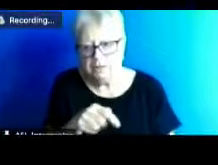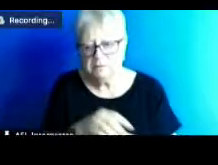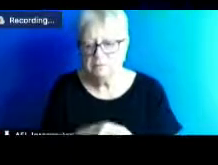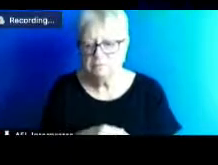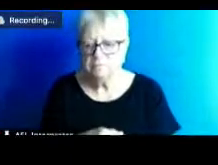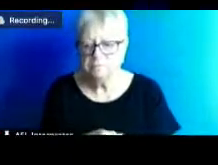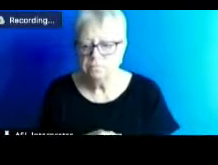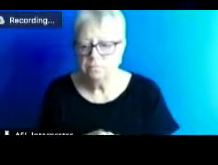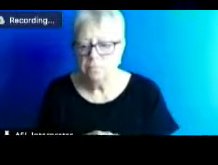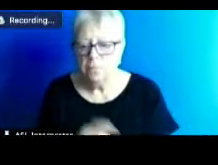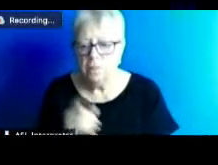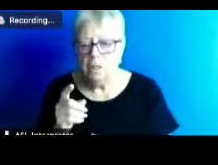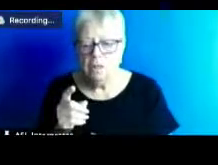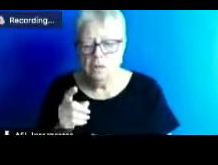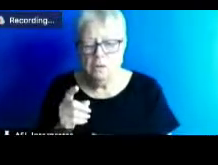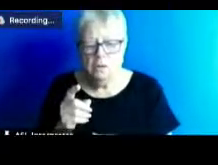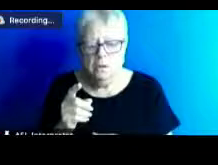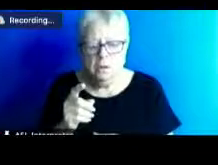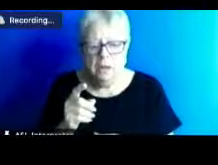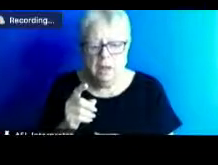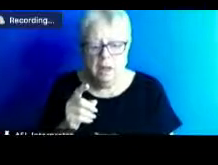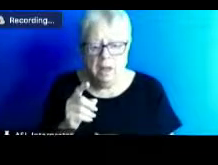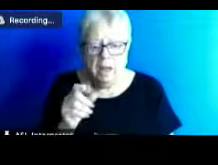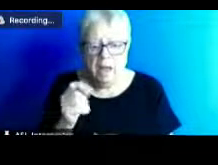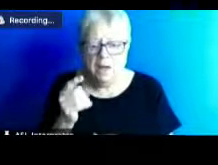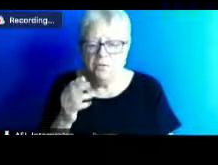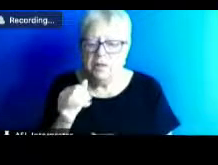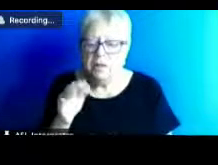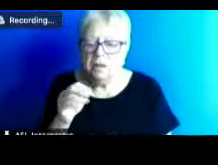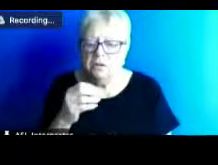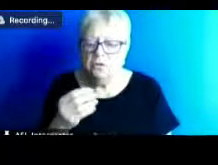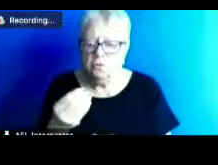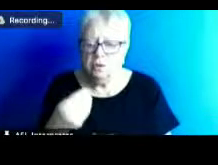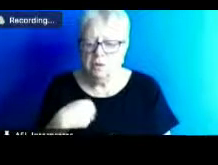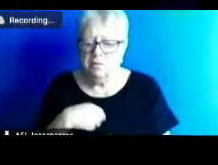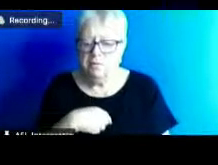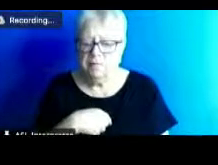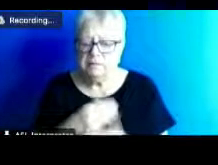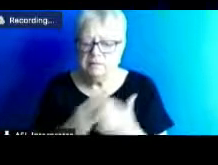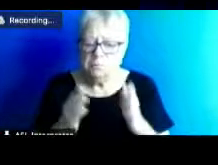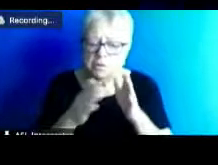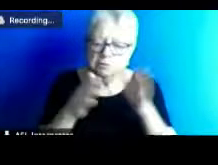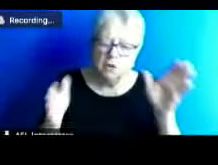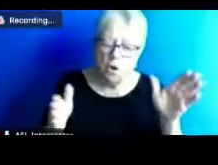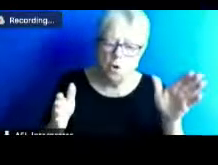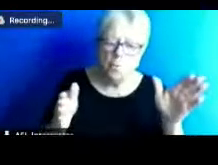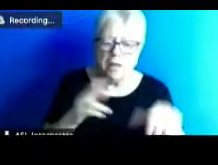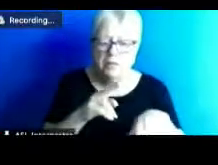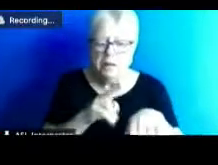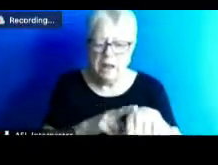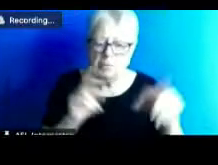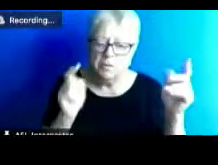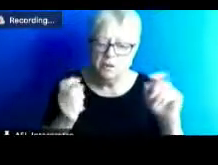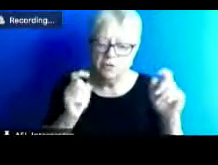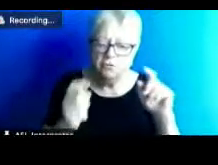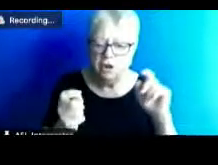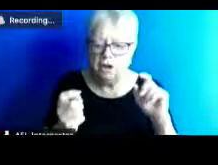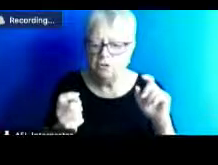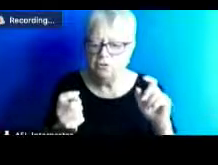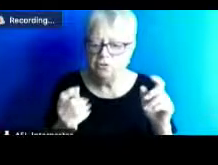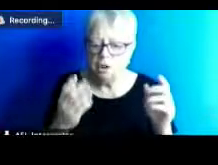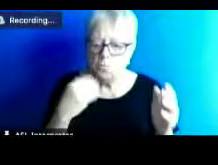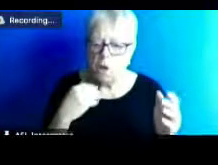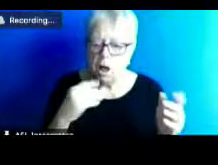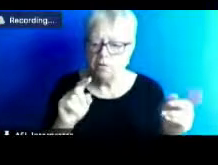Anthony, why don't you give us a little characterization of the scope and nature of the changes and why this one is more protracted? And